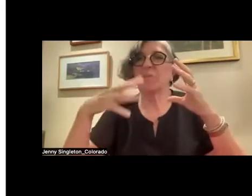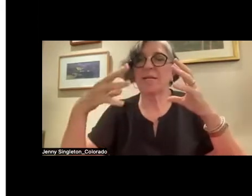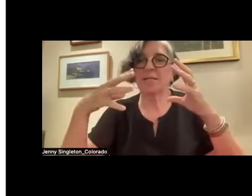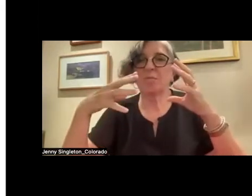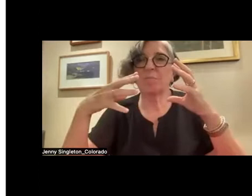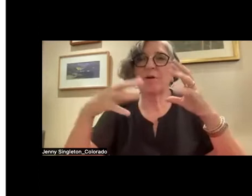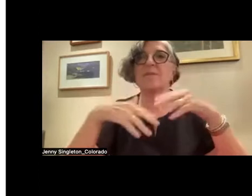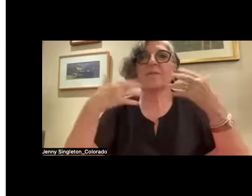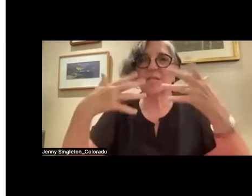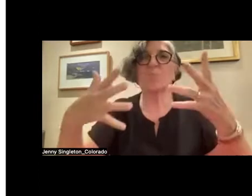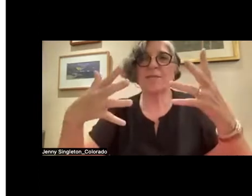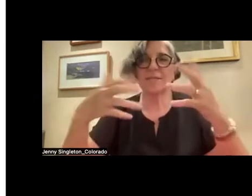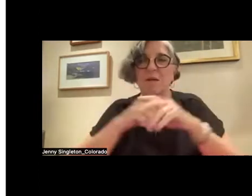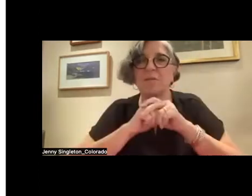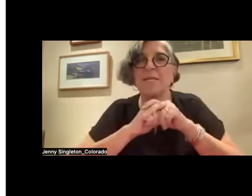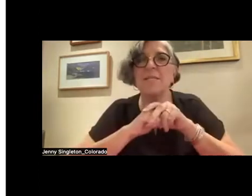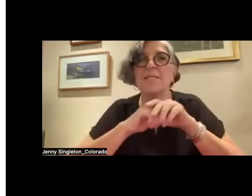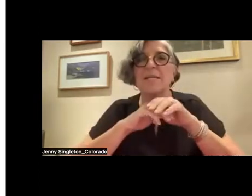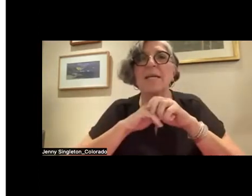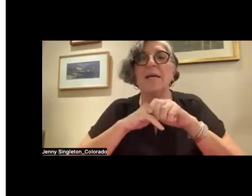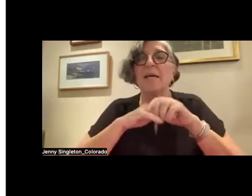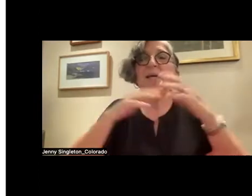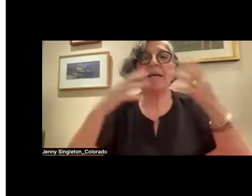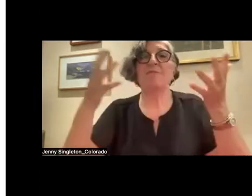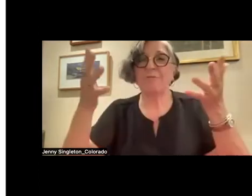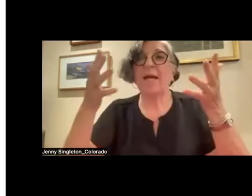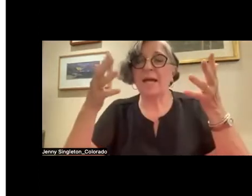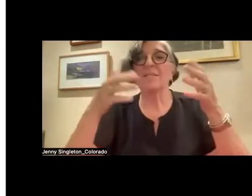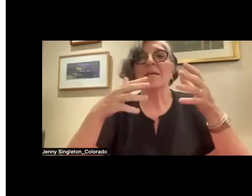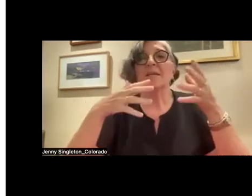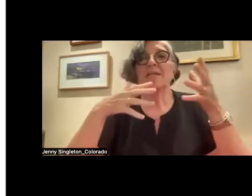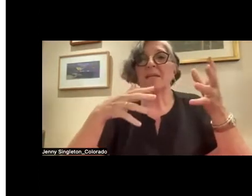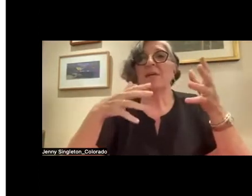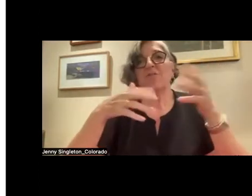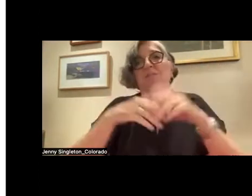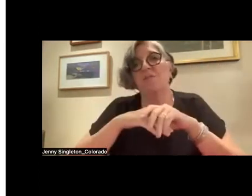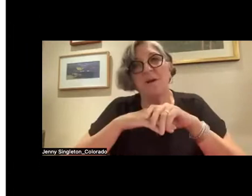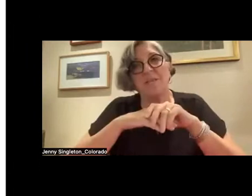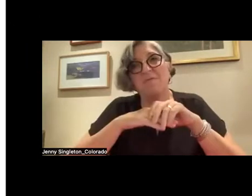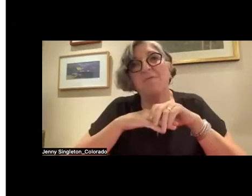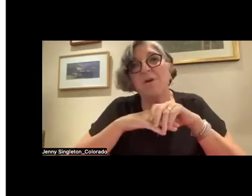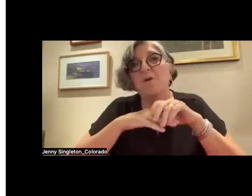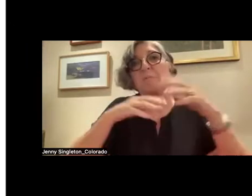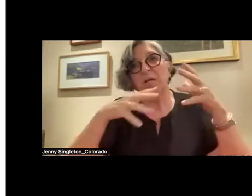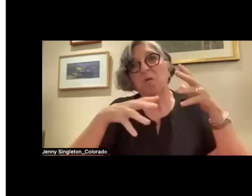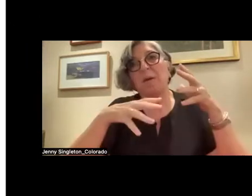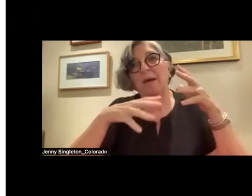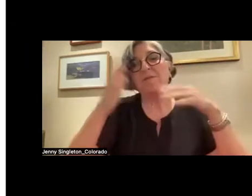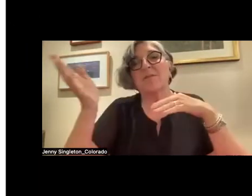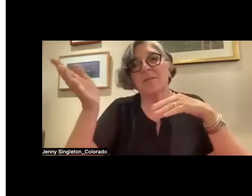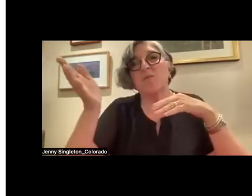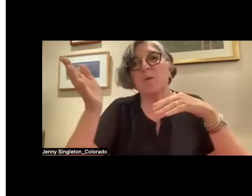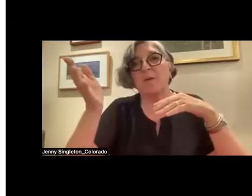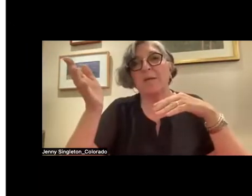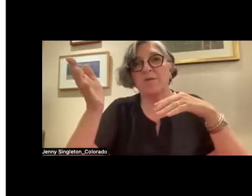these sublexical parts that are expressed simultaneously, in fact, sign languages are thought to have fewer minimal